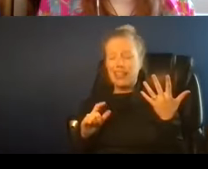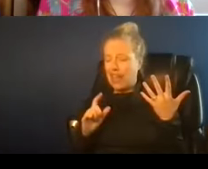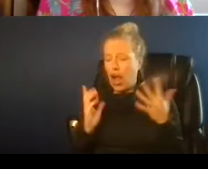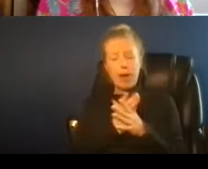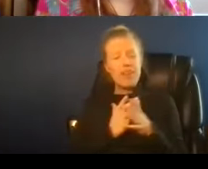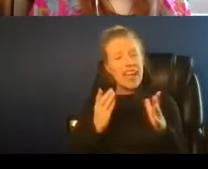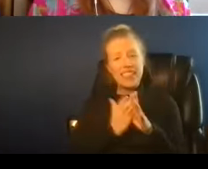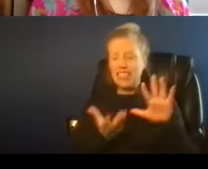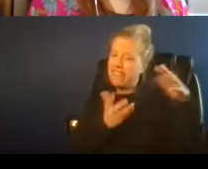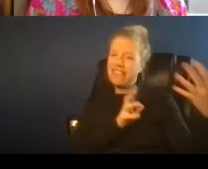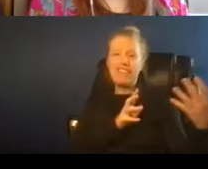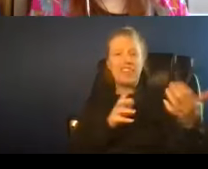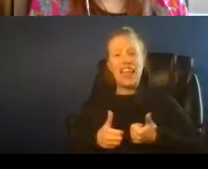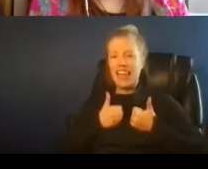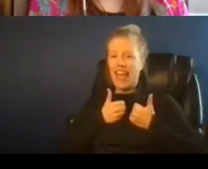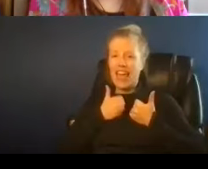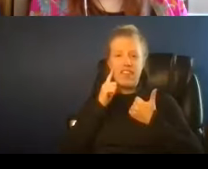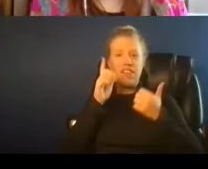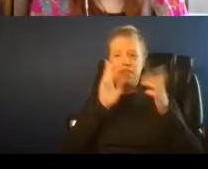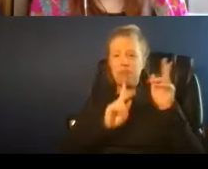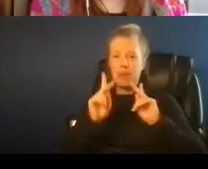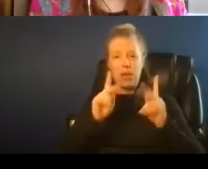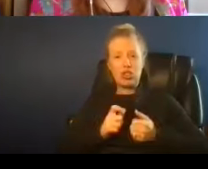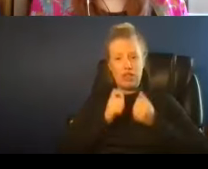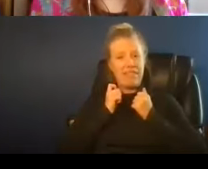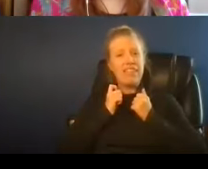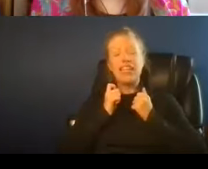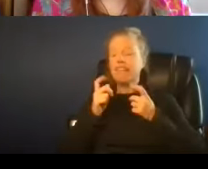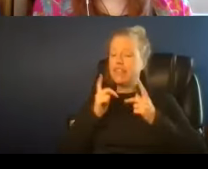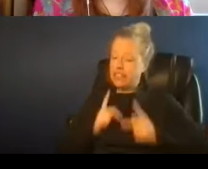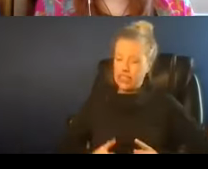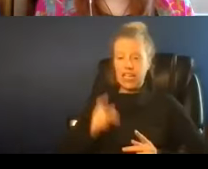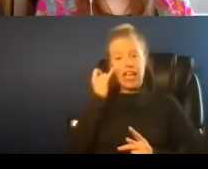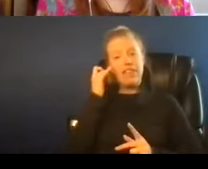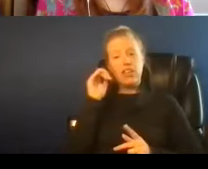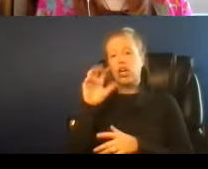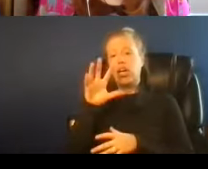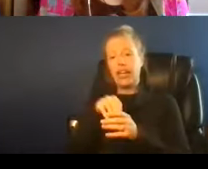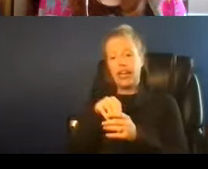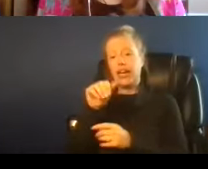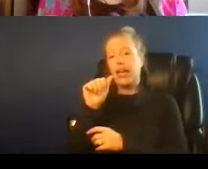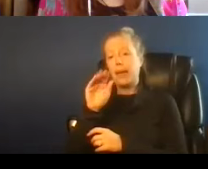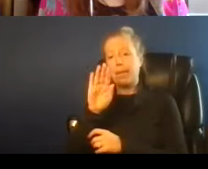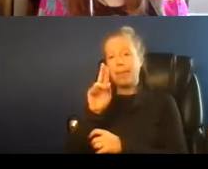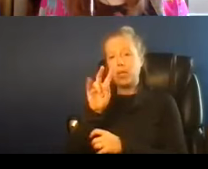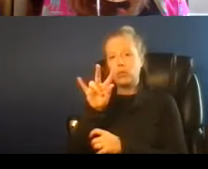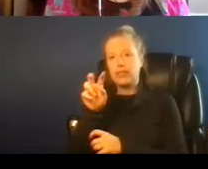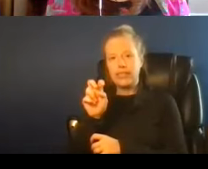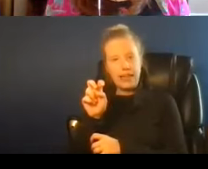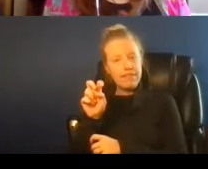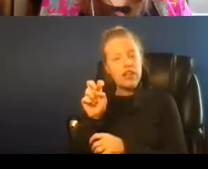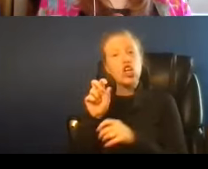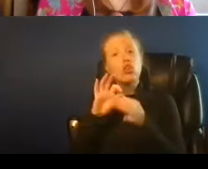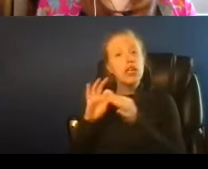victim survivors. Physically, obviously, if you're in an abusive relationship, you're exposed to a harmful or